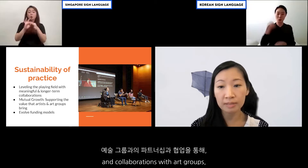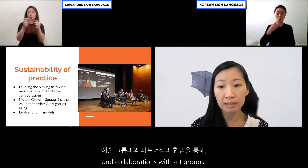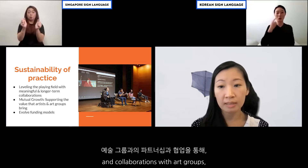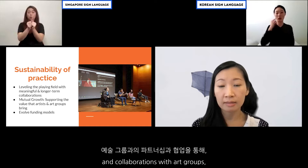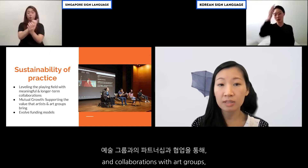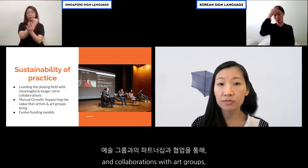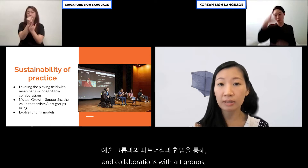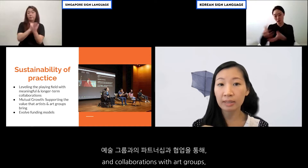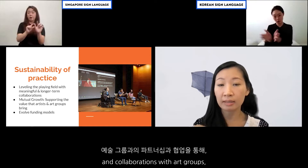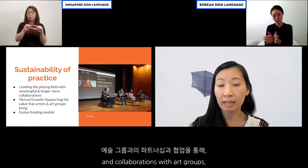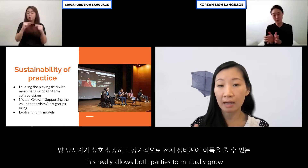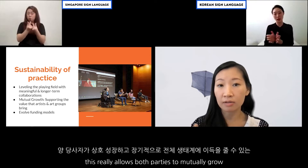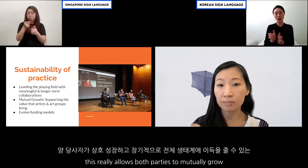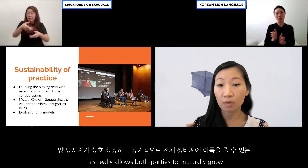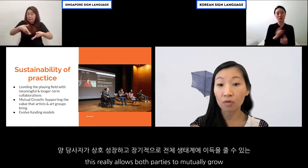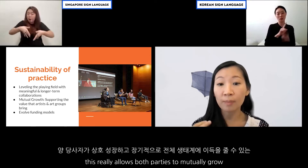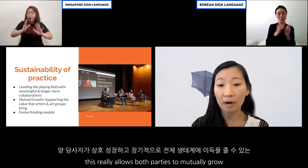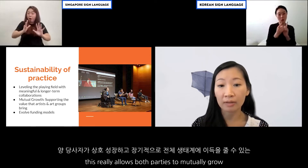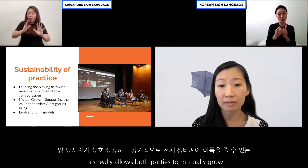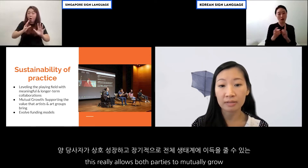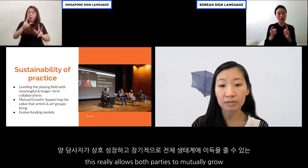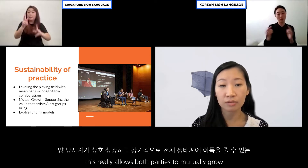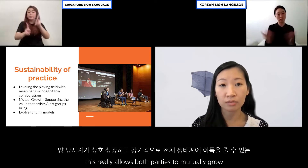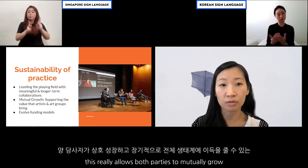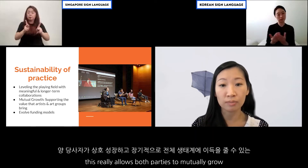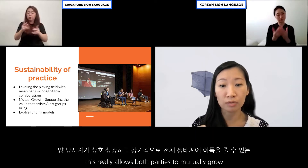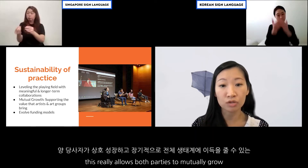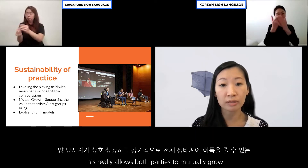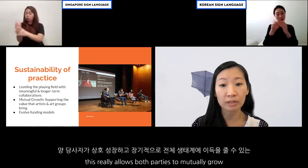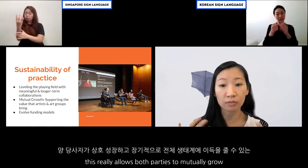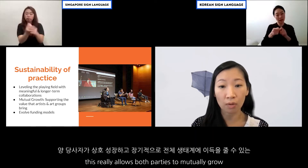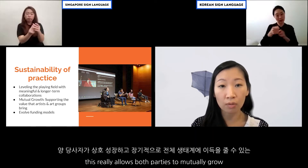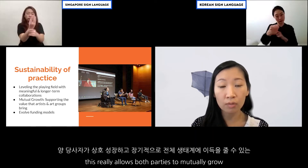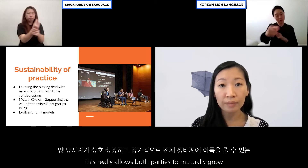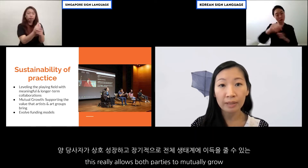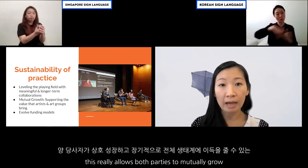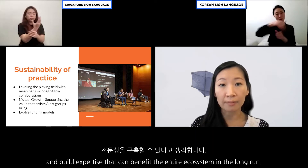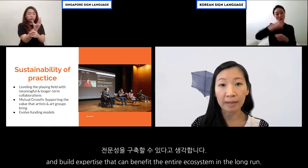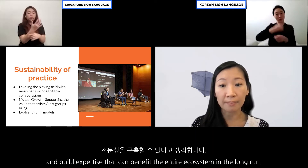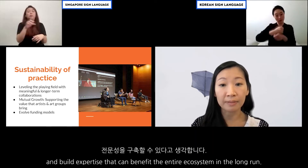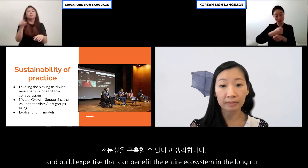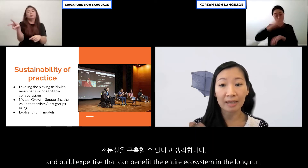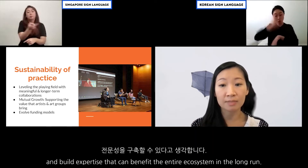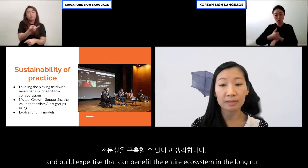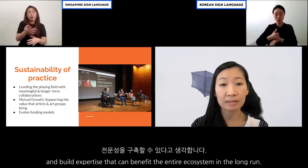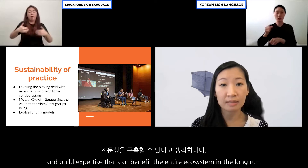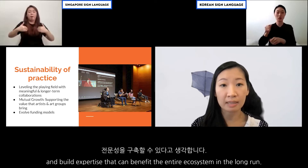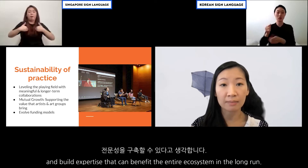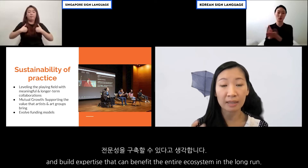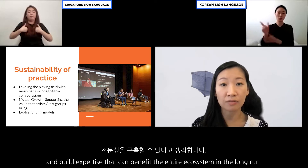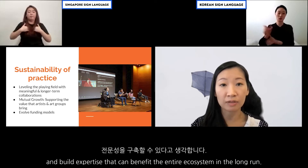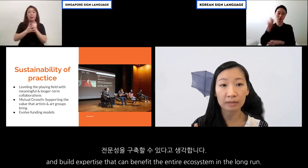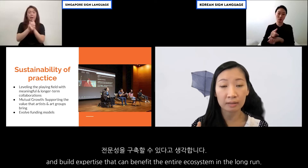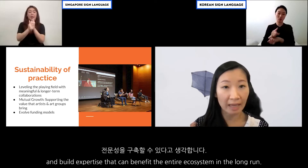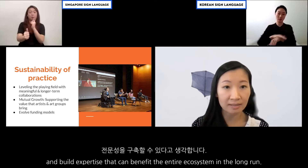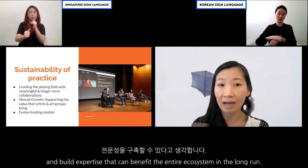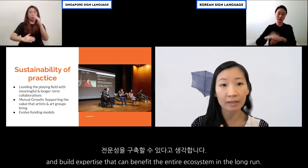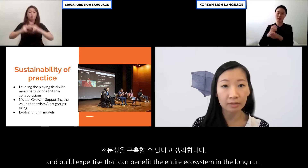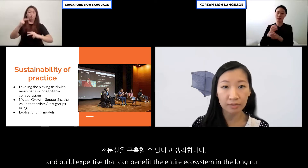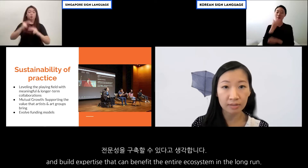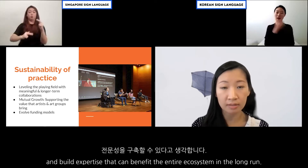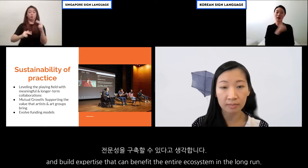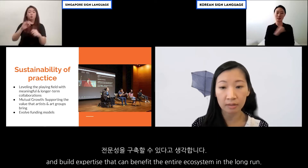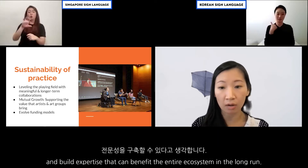and collaborations with art groups, this really allows both parties to mutually grow and build expertise that can benefit the